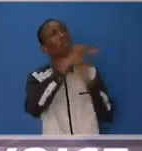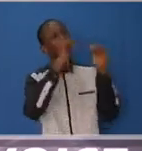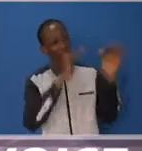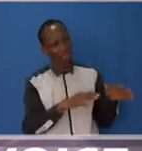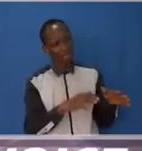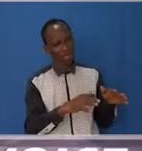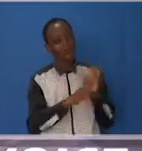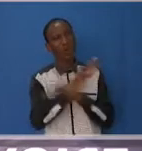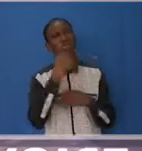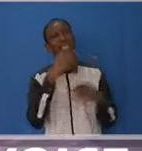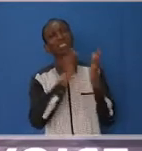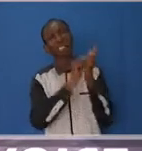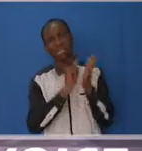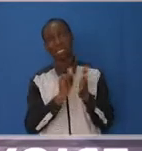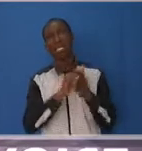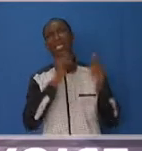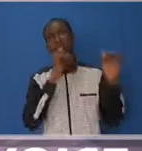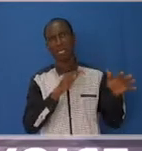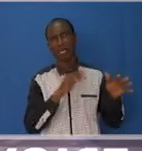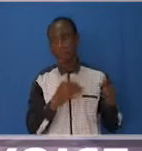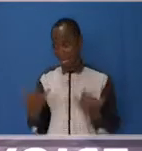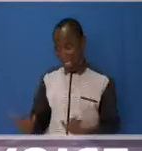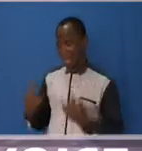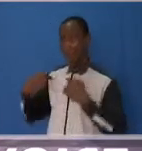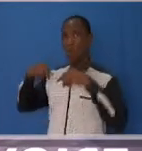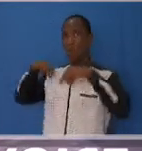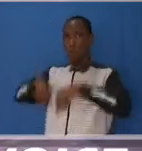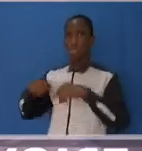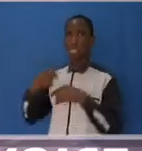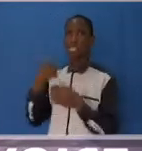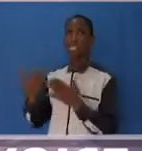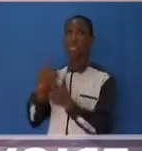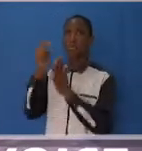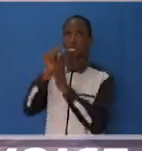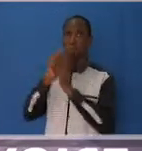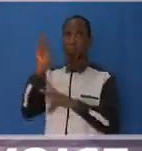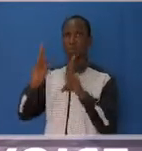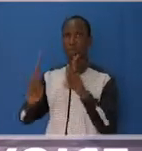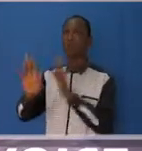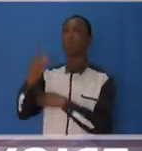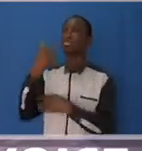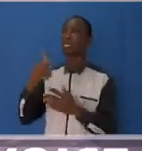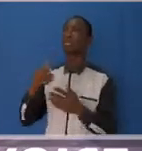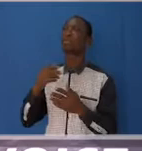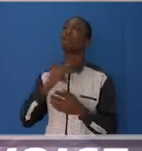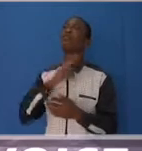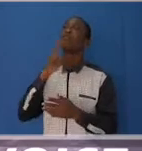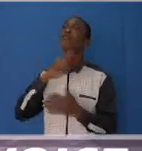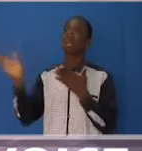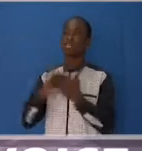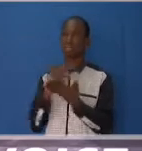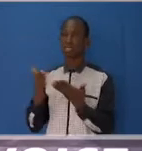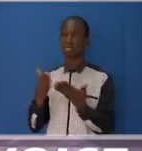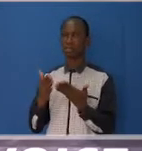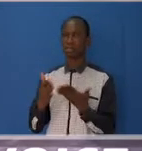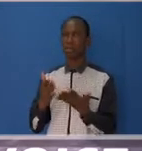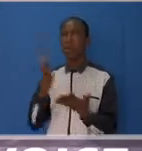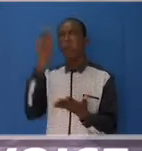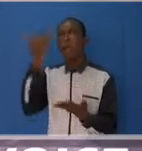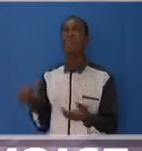ye enamre mu ose ye mfa ya no fafa na ntodwum a enko nkofa totrubento meka ho enkofa ntwene bom meka